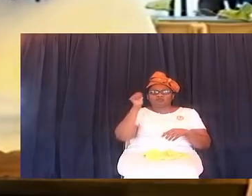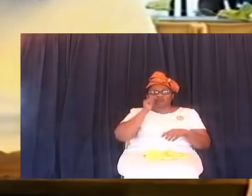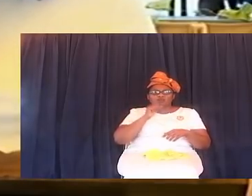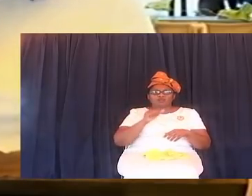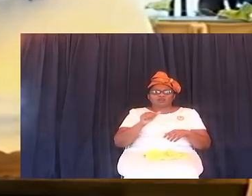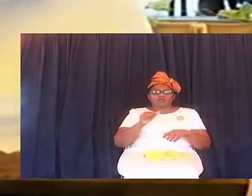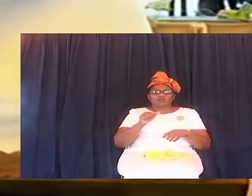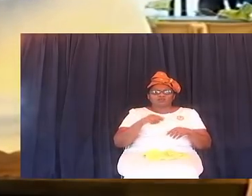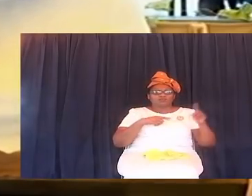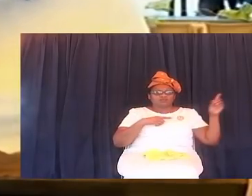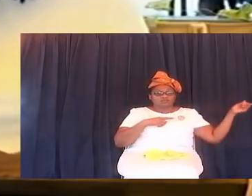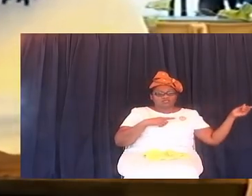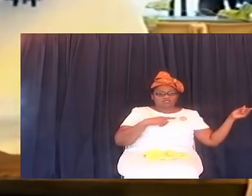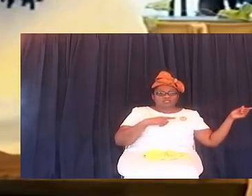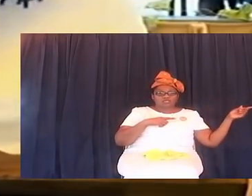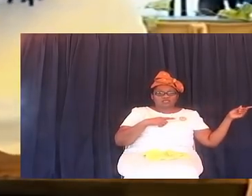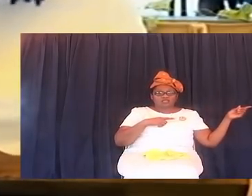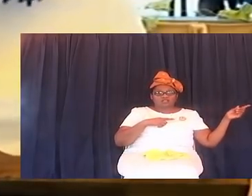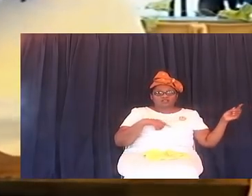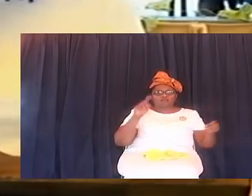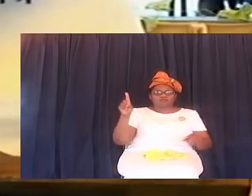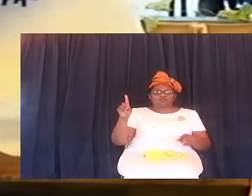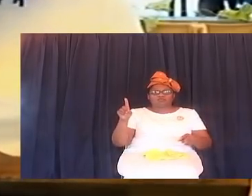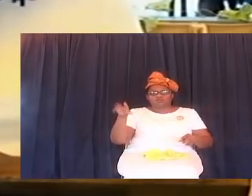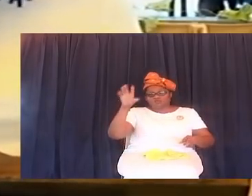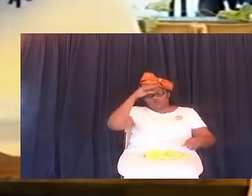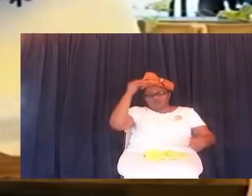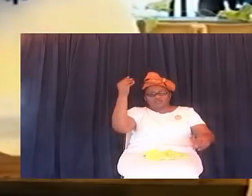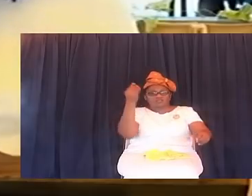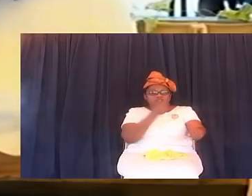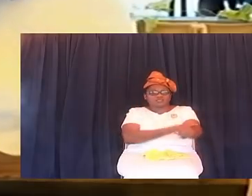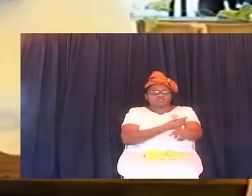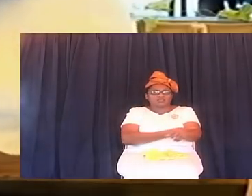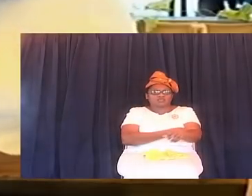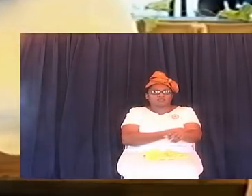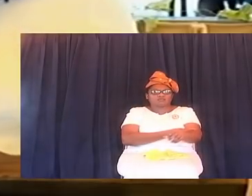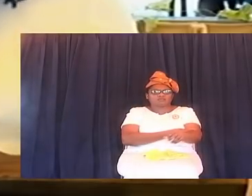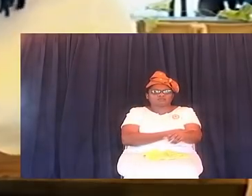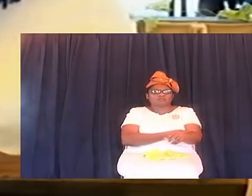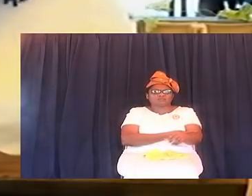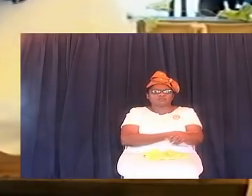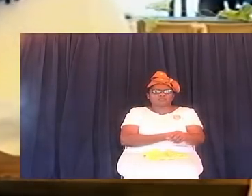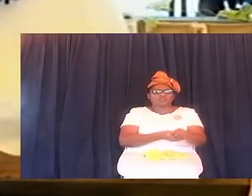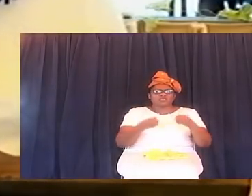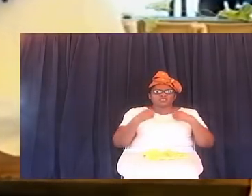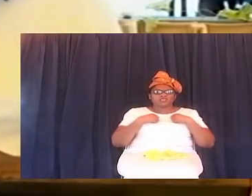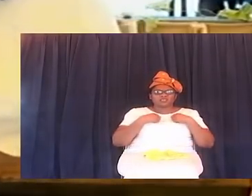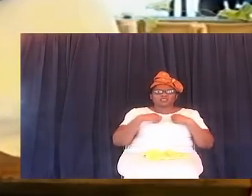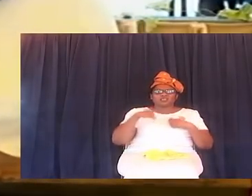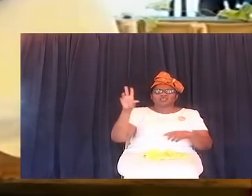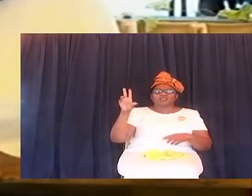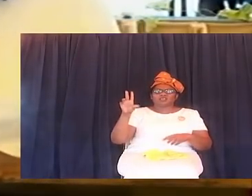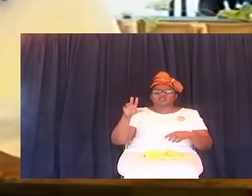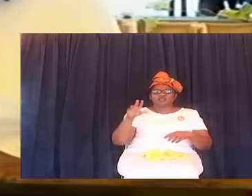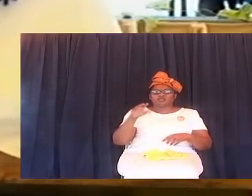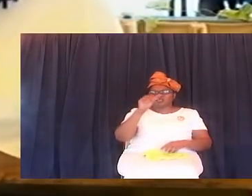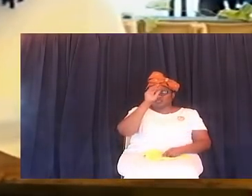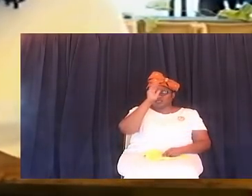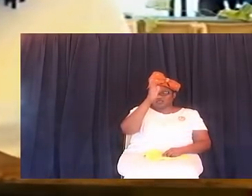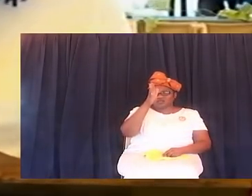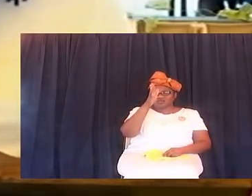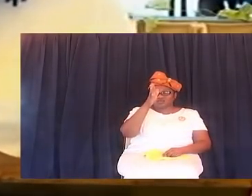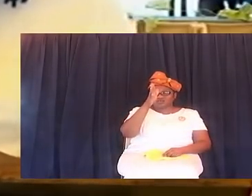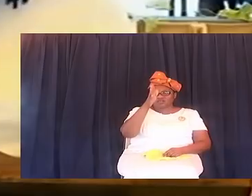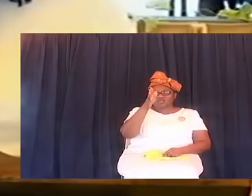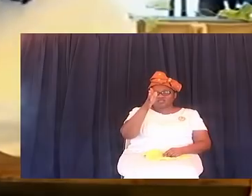Kadeen, and 1 son, Ordained Morrison. She has 3 granddaughters,